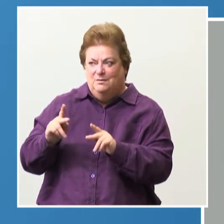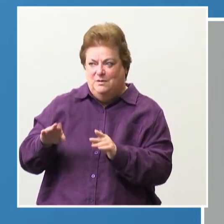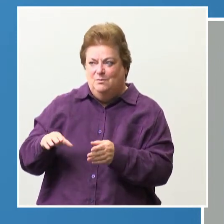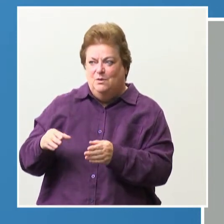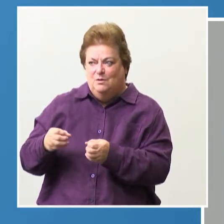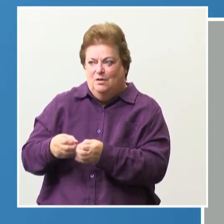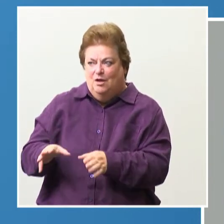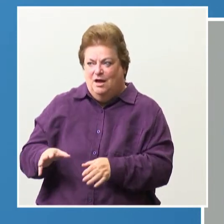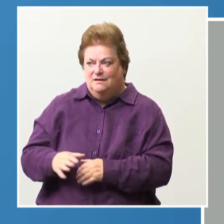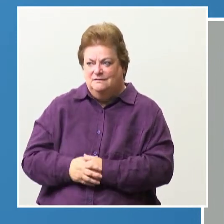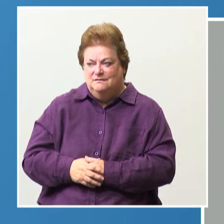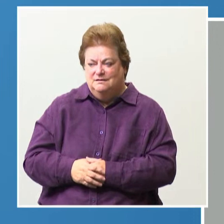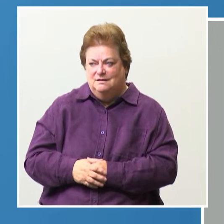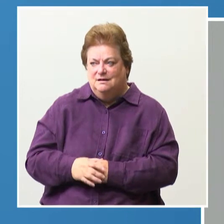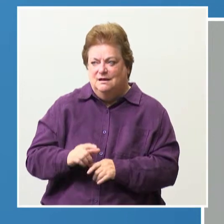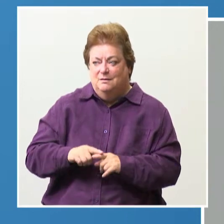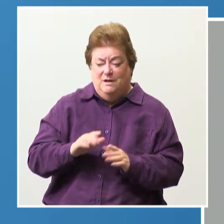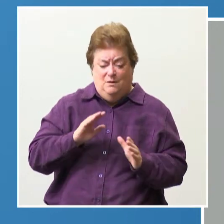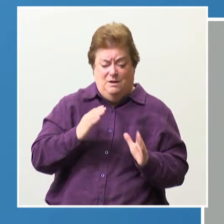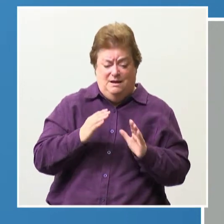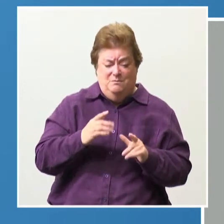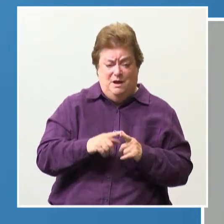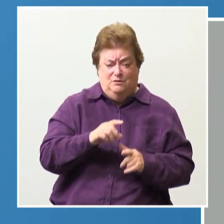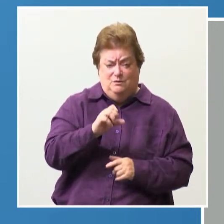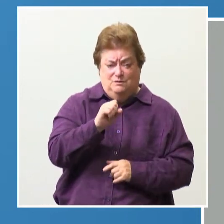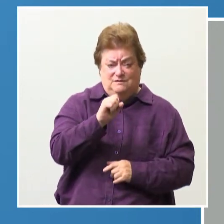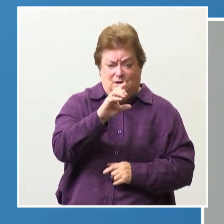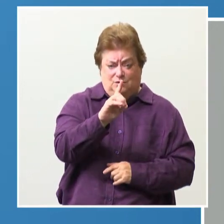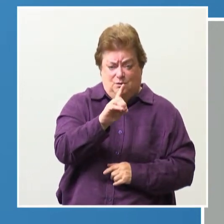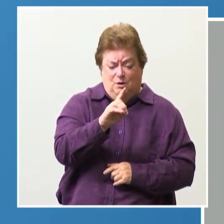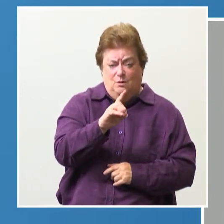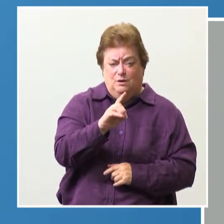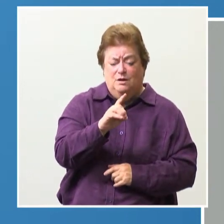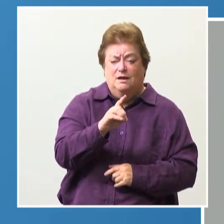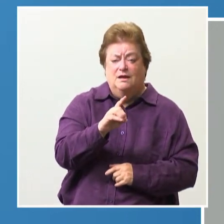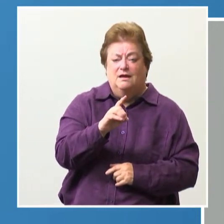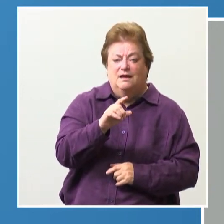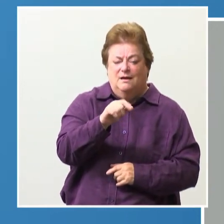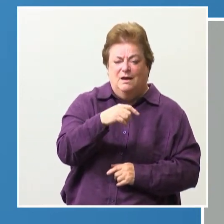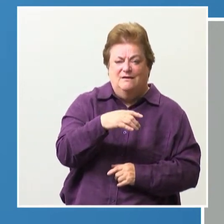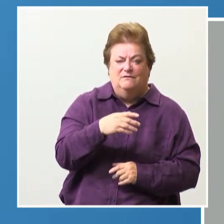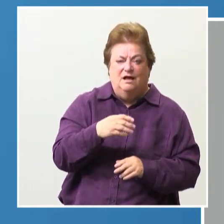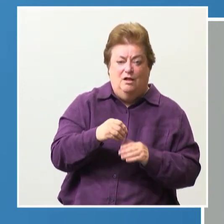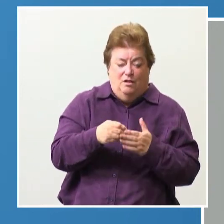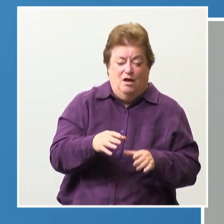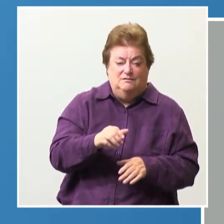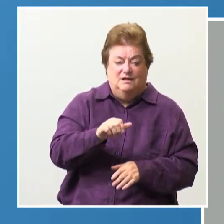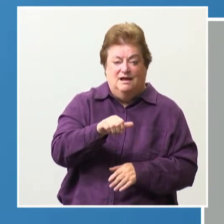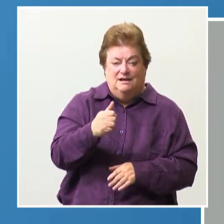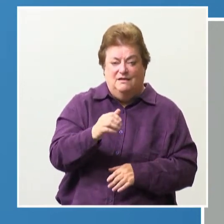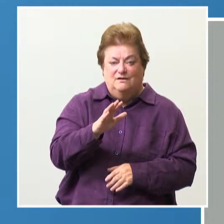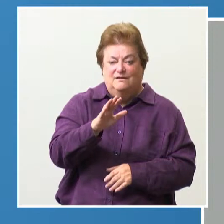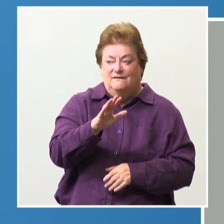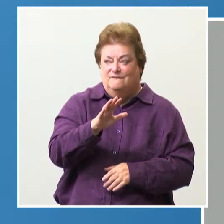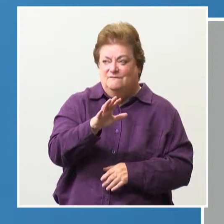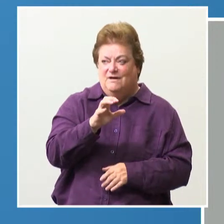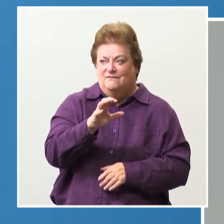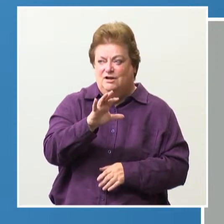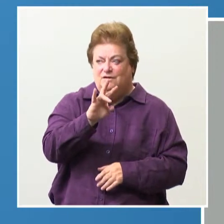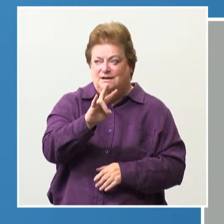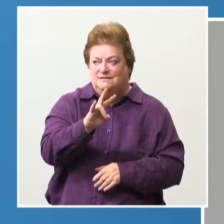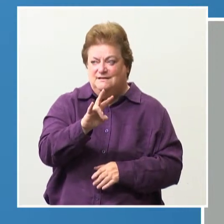lost. Compared to South Dakota, we would have lost an additional 507 community